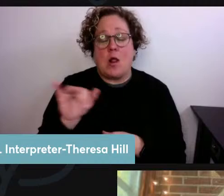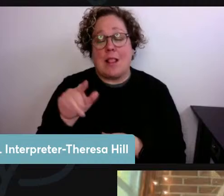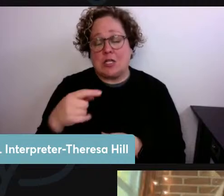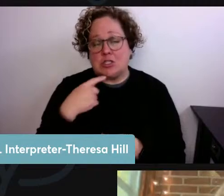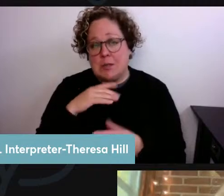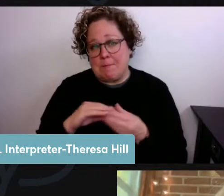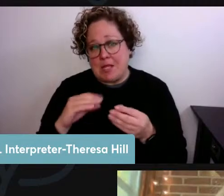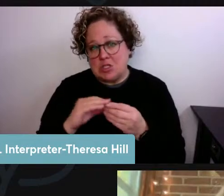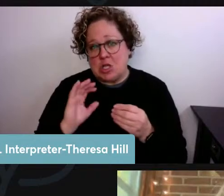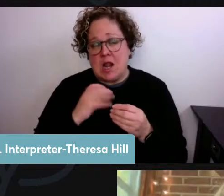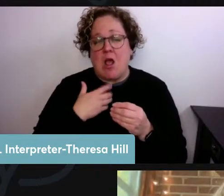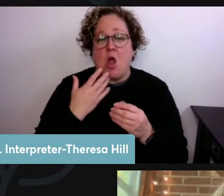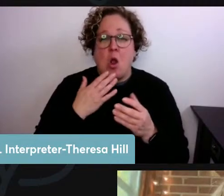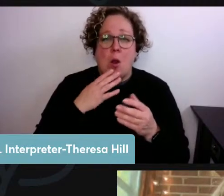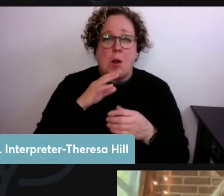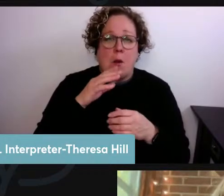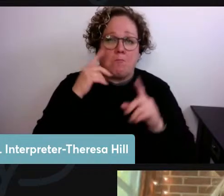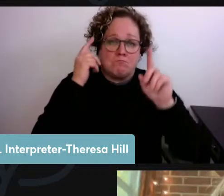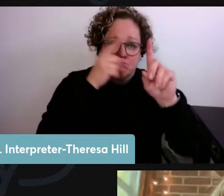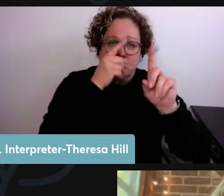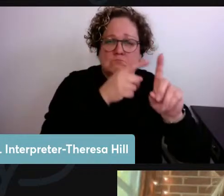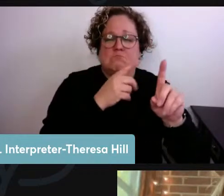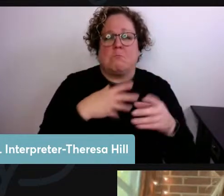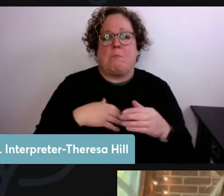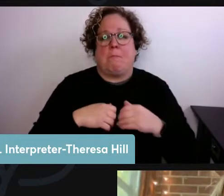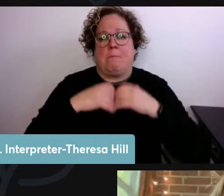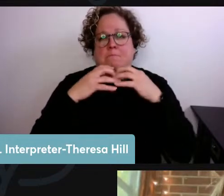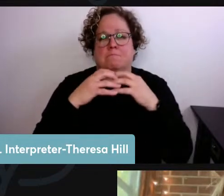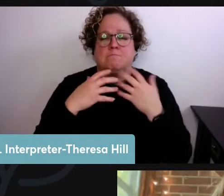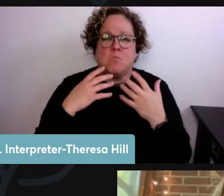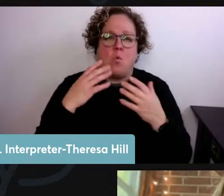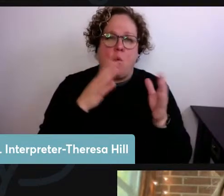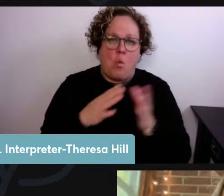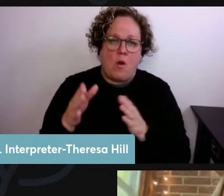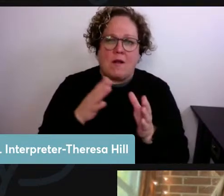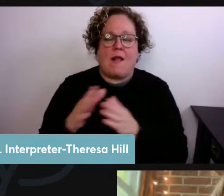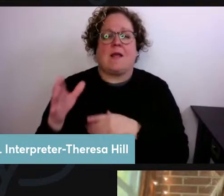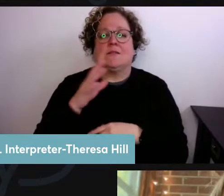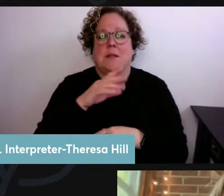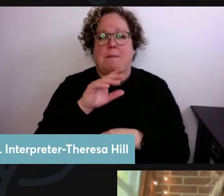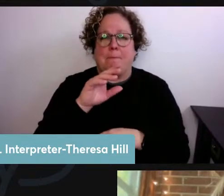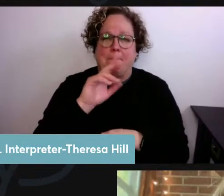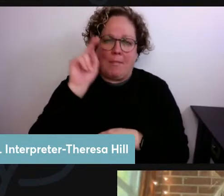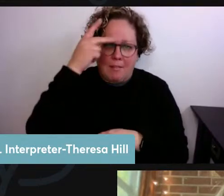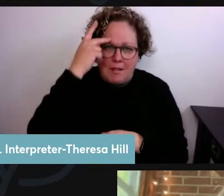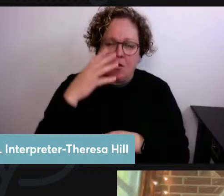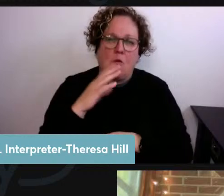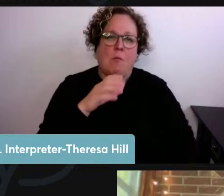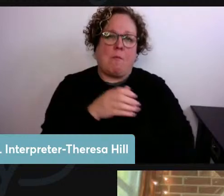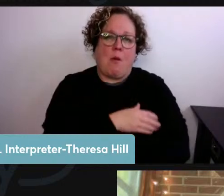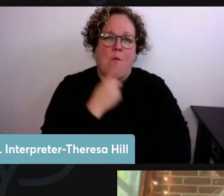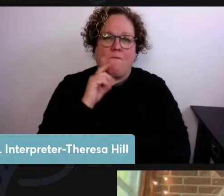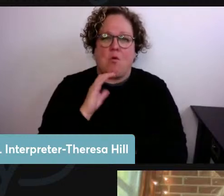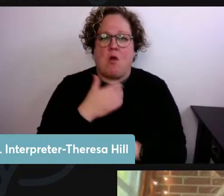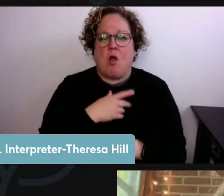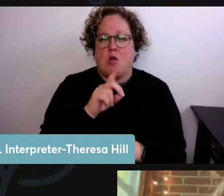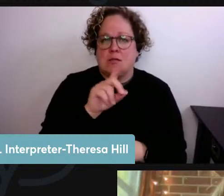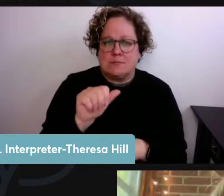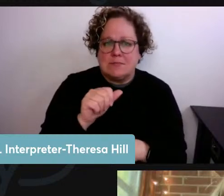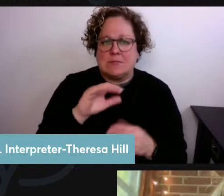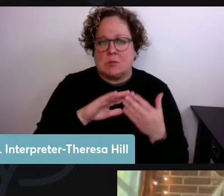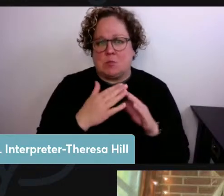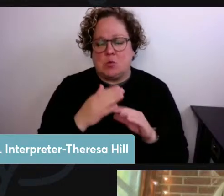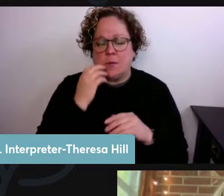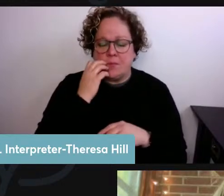our mission is all about building the organizing and political power of our disability community. And to do that,